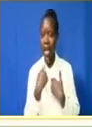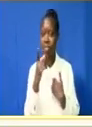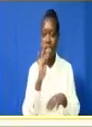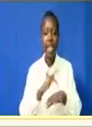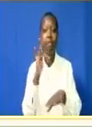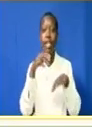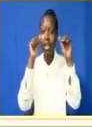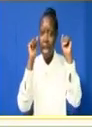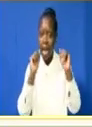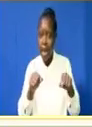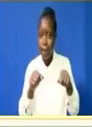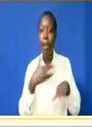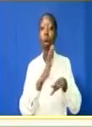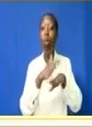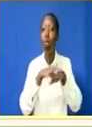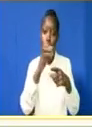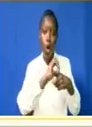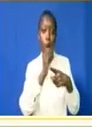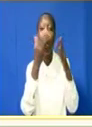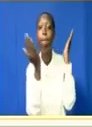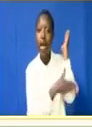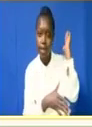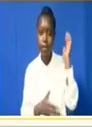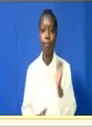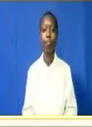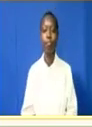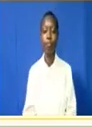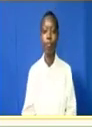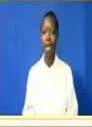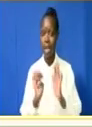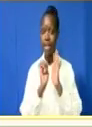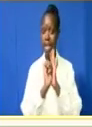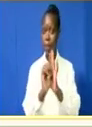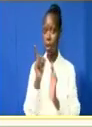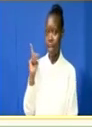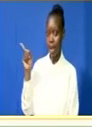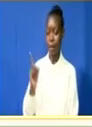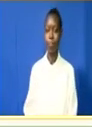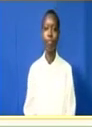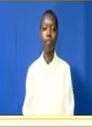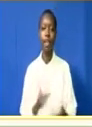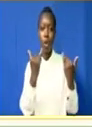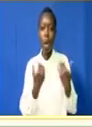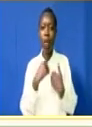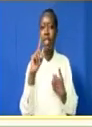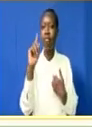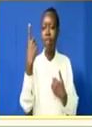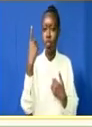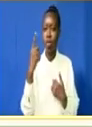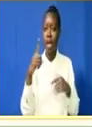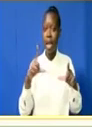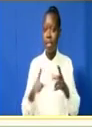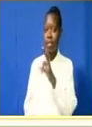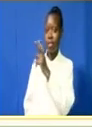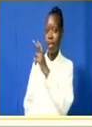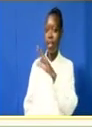can be positive. And they can be? Negative. They can be negative, yes. Like for our example here. Mm-hmm. So we have the first one. Mm-hmm. Let us look